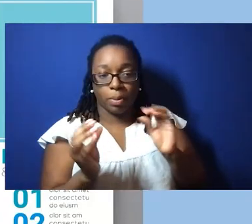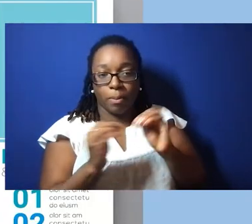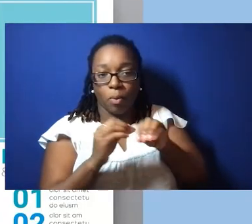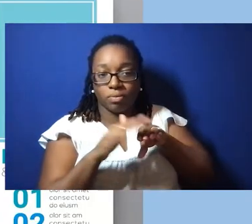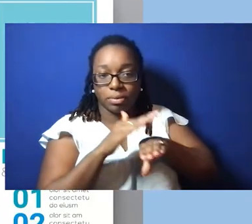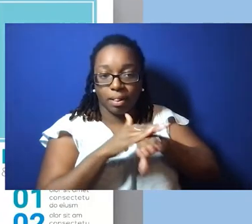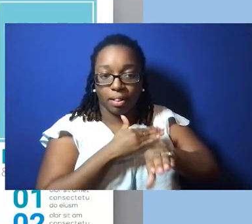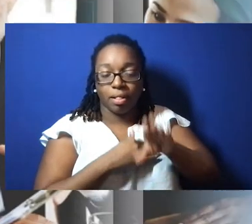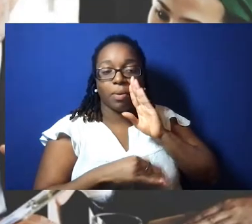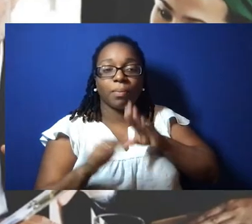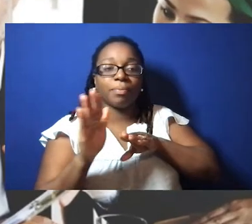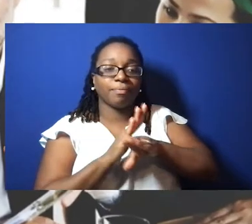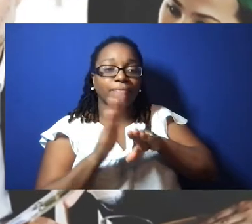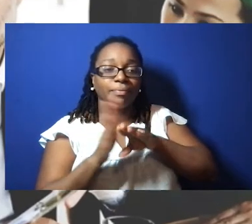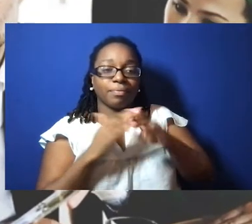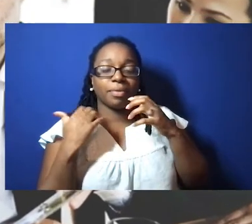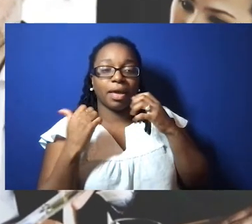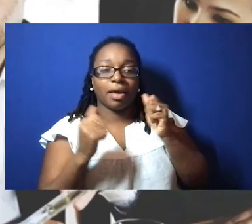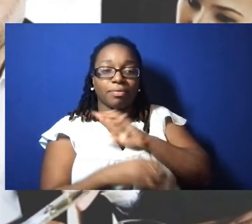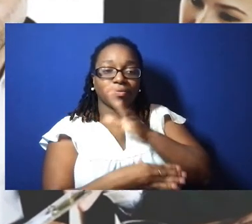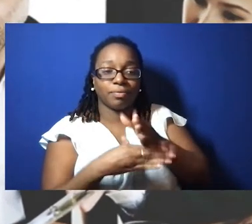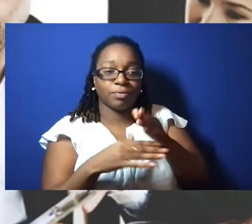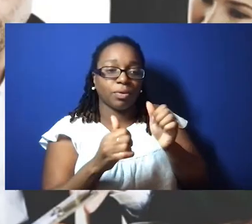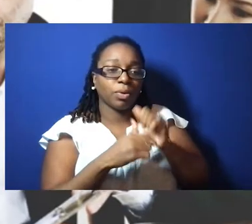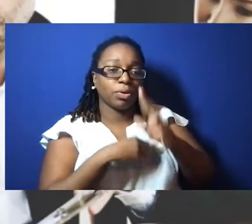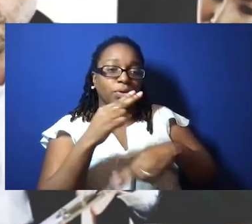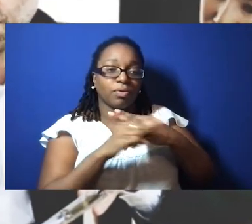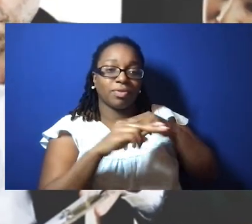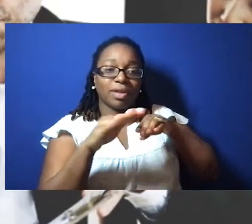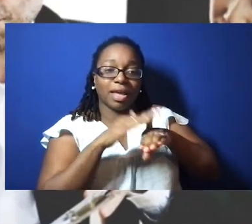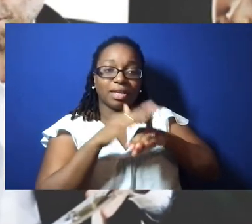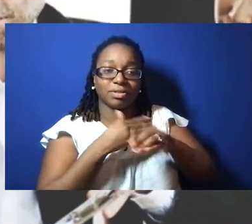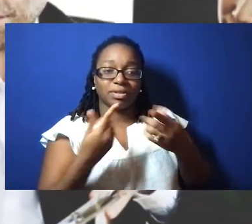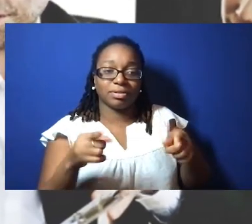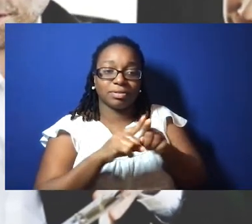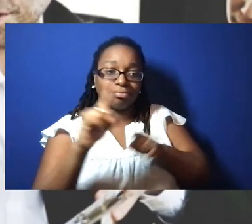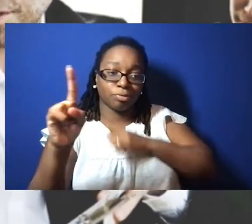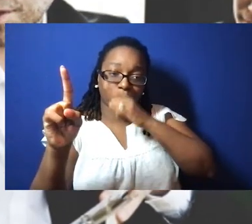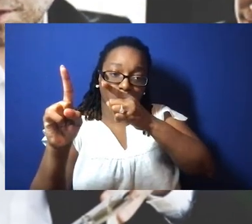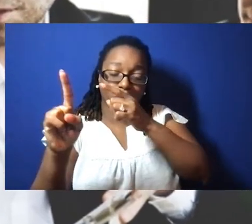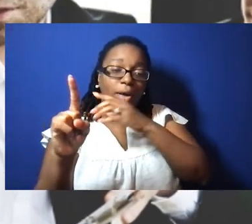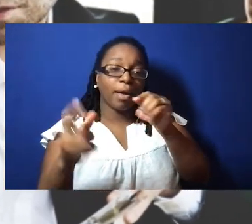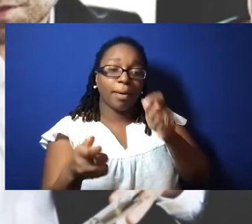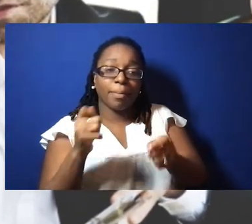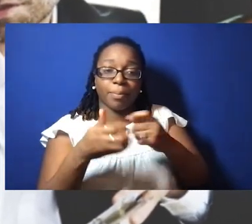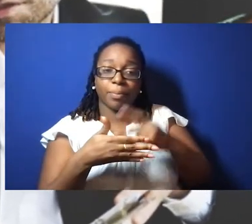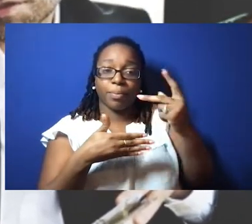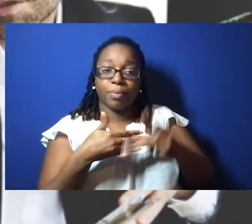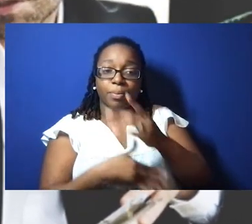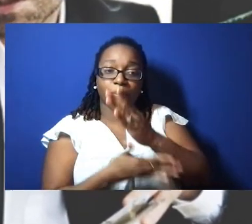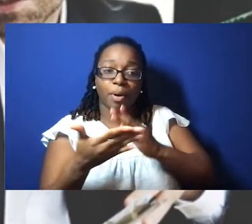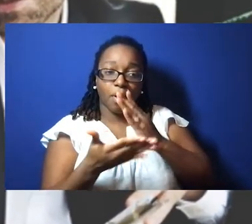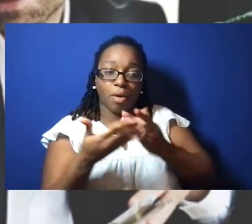formats, develop health interventions with universal access as end goal, and modify